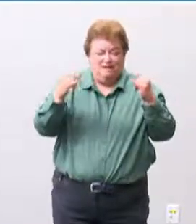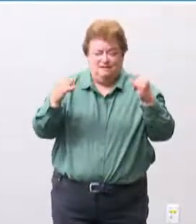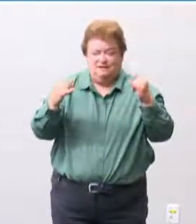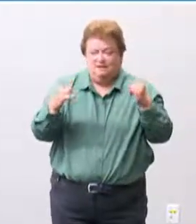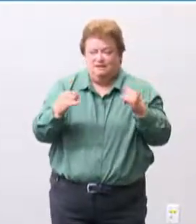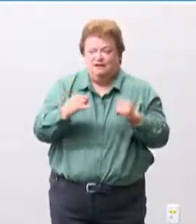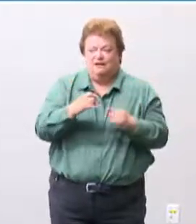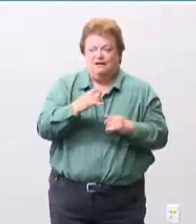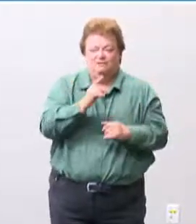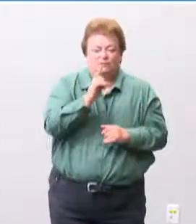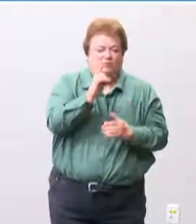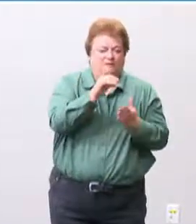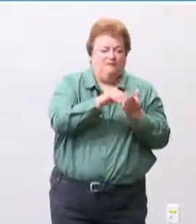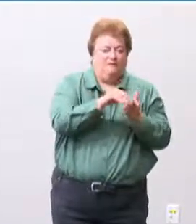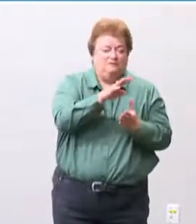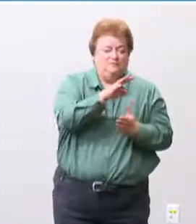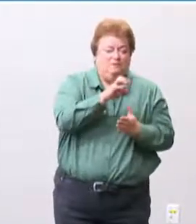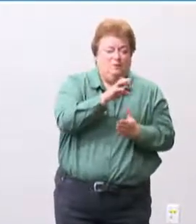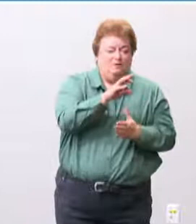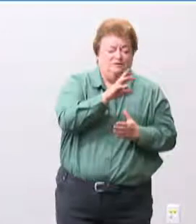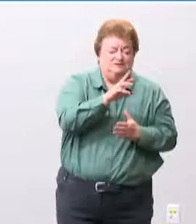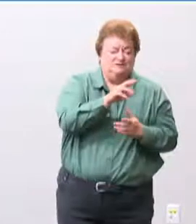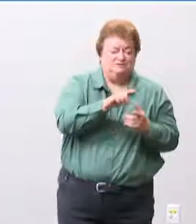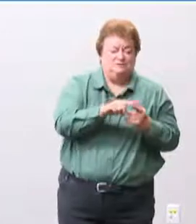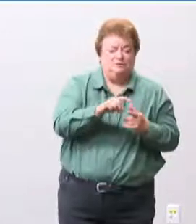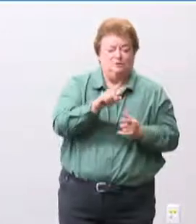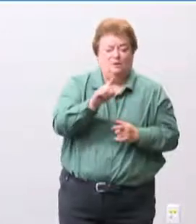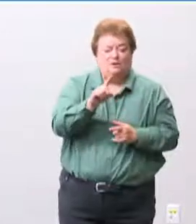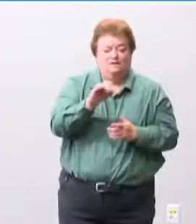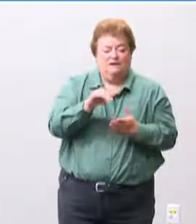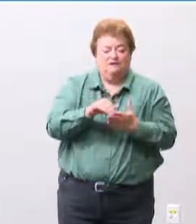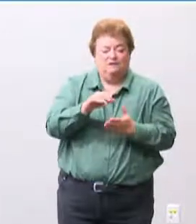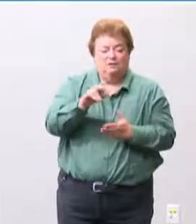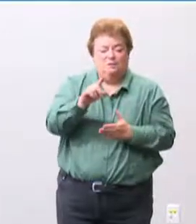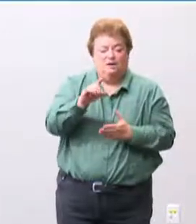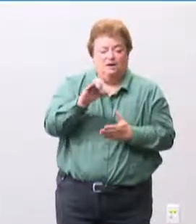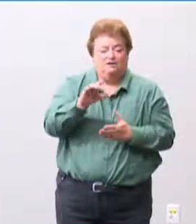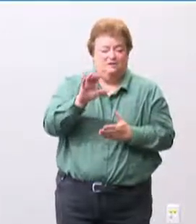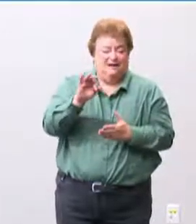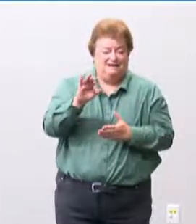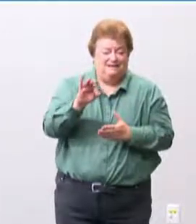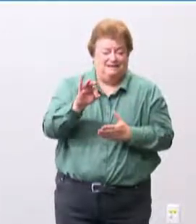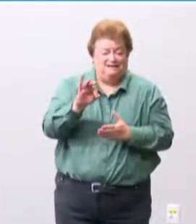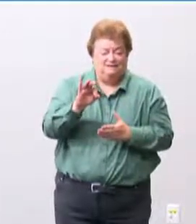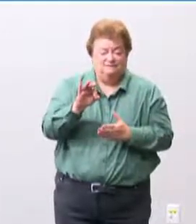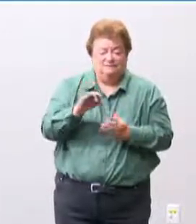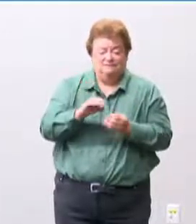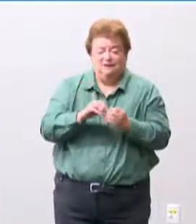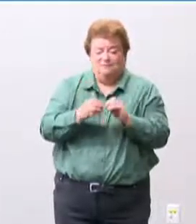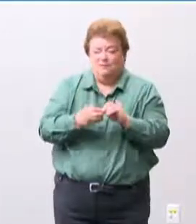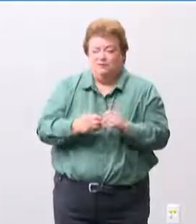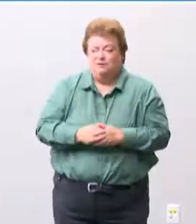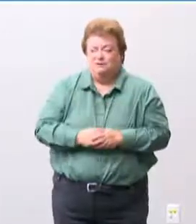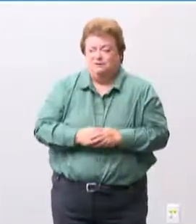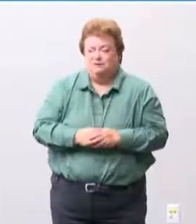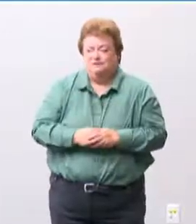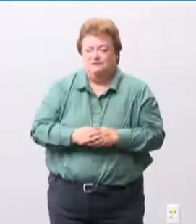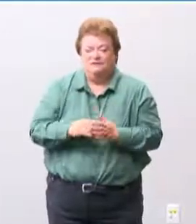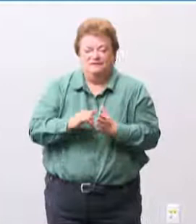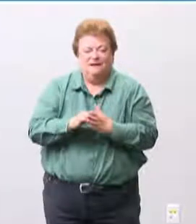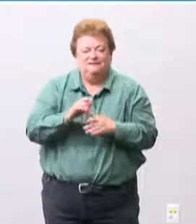declined from 1,406 to 1,119 cases. This is about